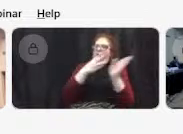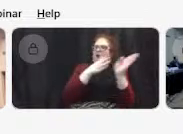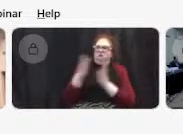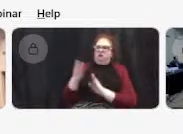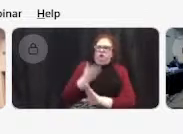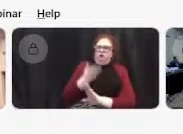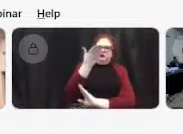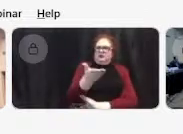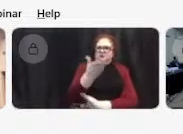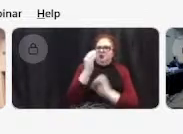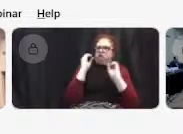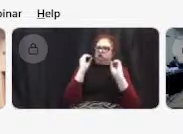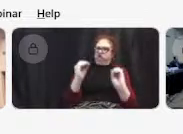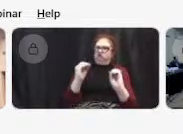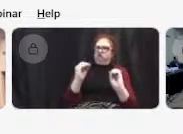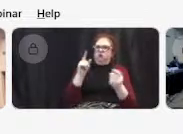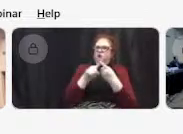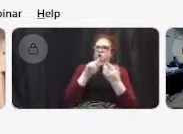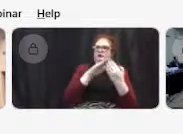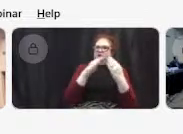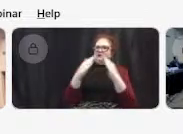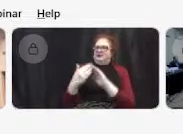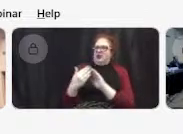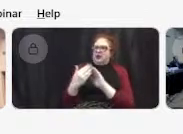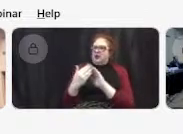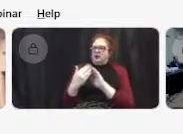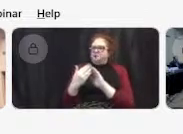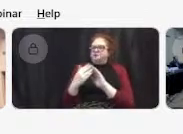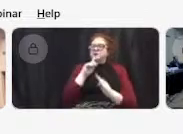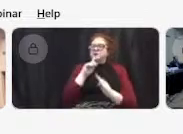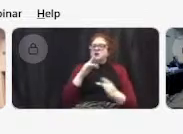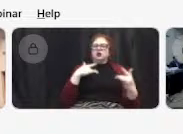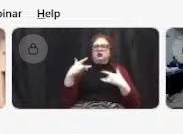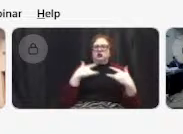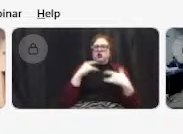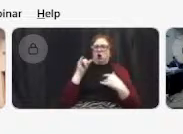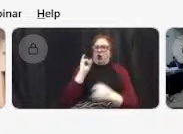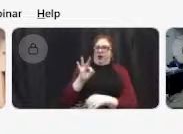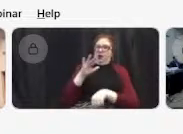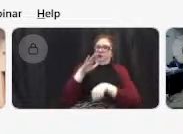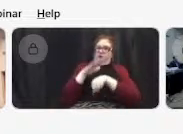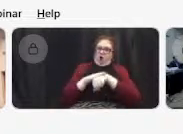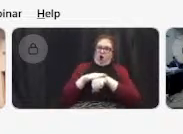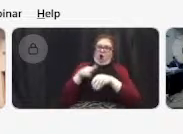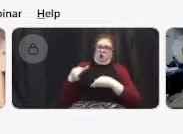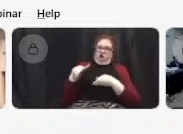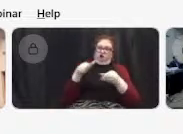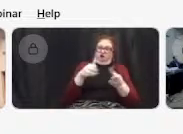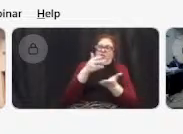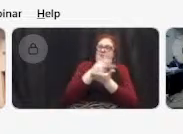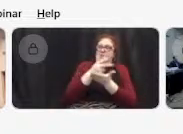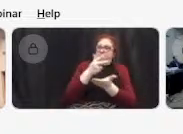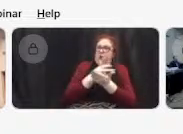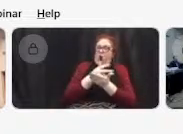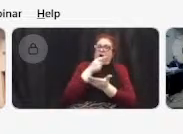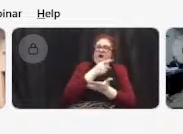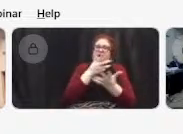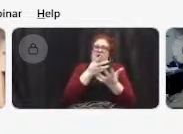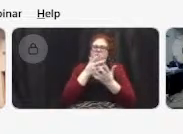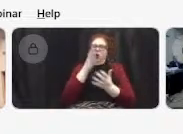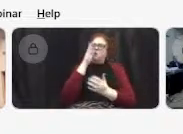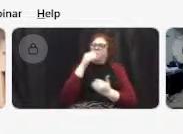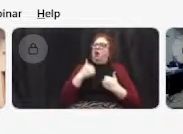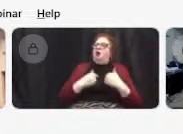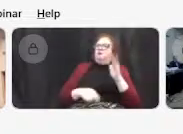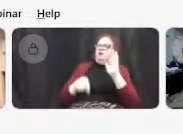by the city or provided to the city. There's concern that if on-street parking is sought, it would have a negative impact on the surrounding